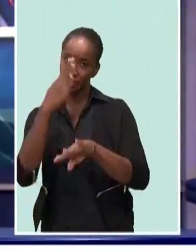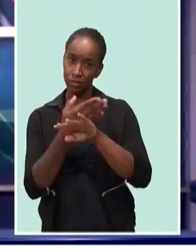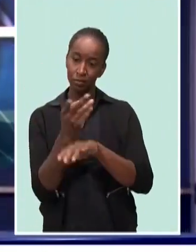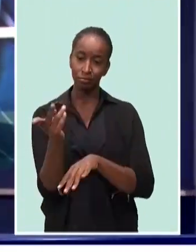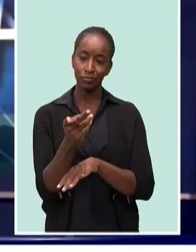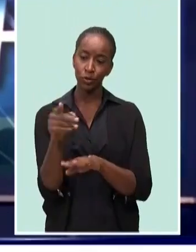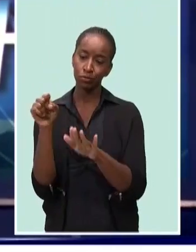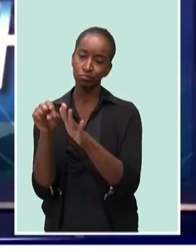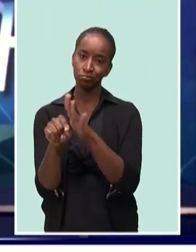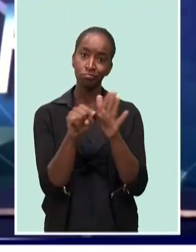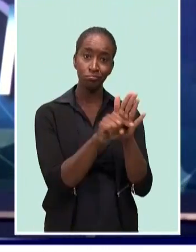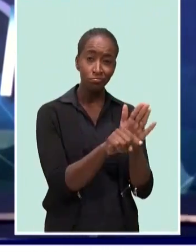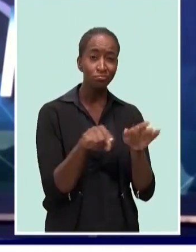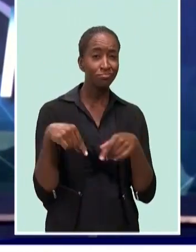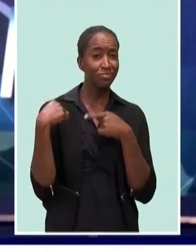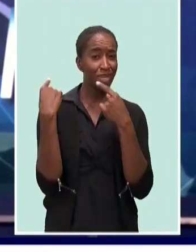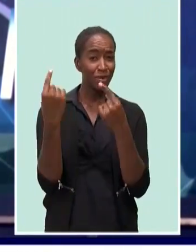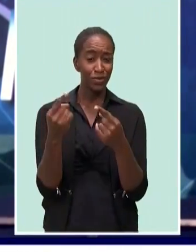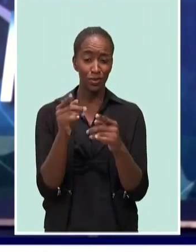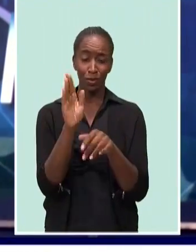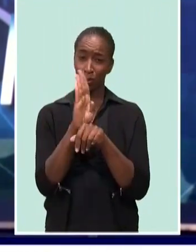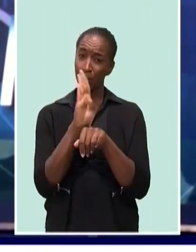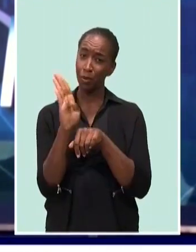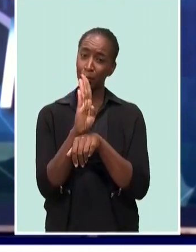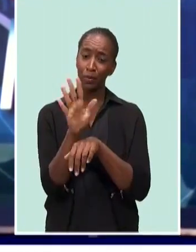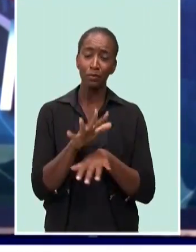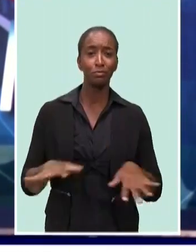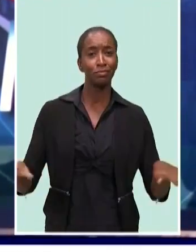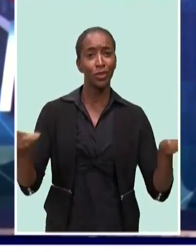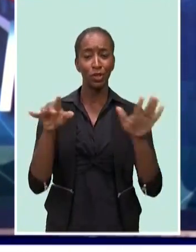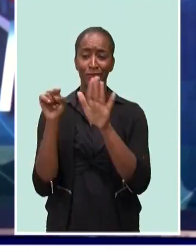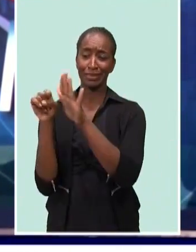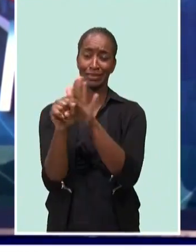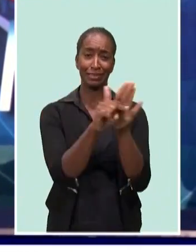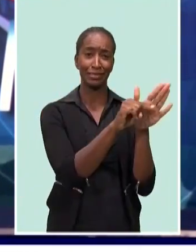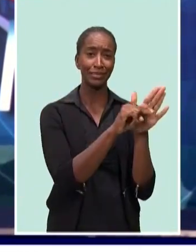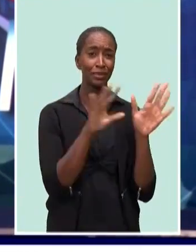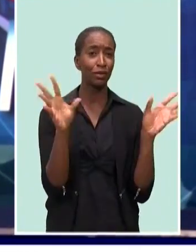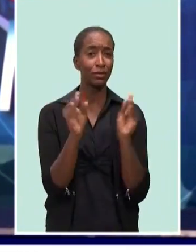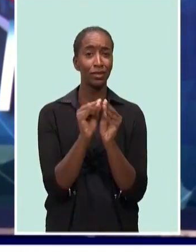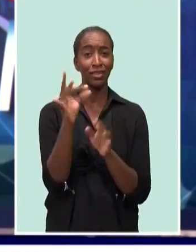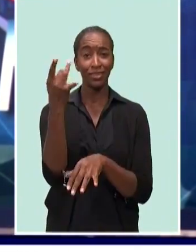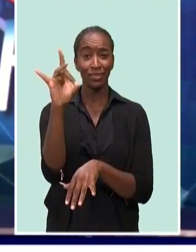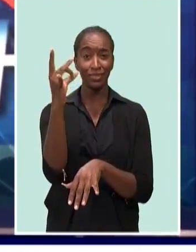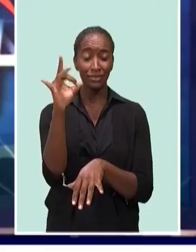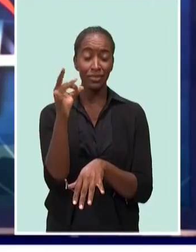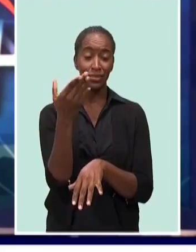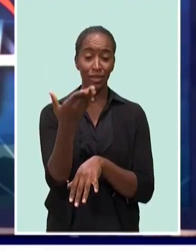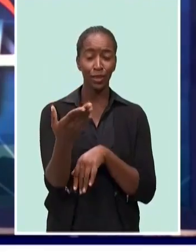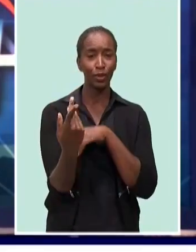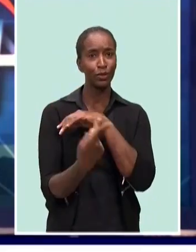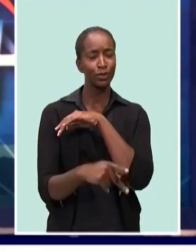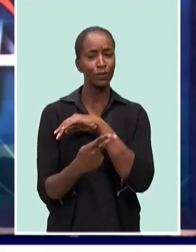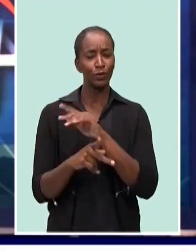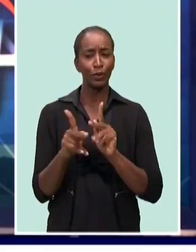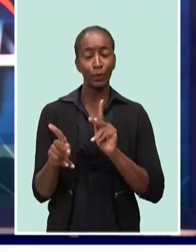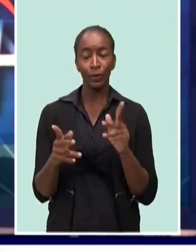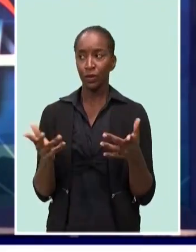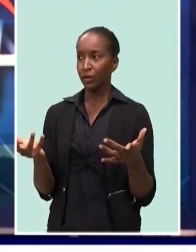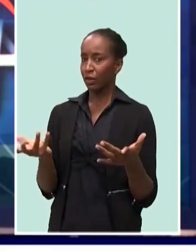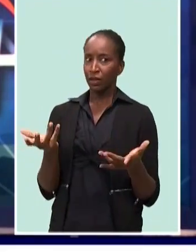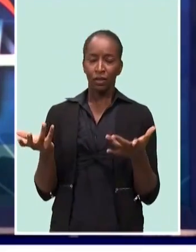latest incident brings the number of murders for the year to 18, and residents are now trying to adjust in the wake of that